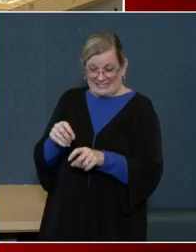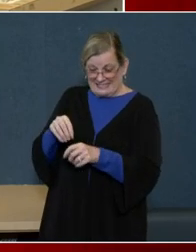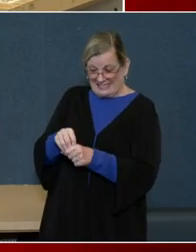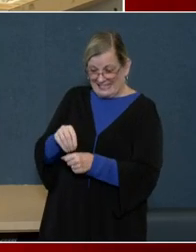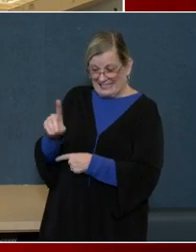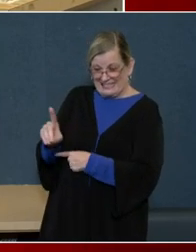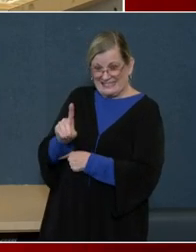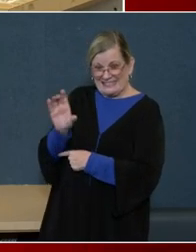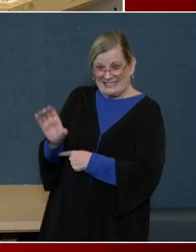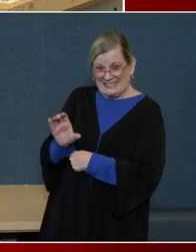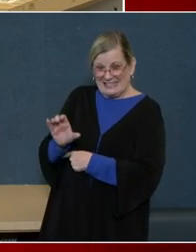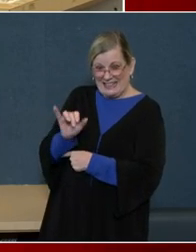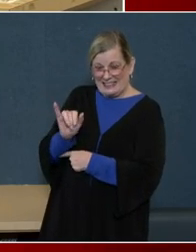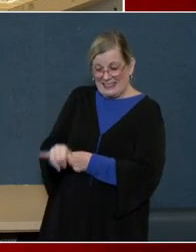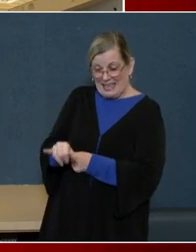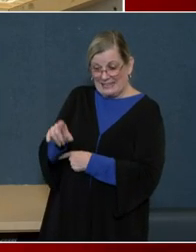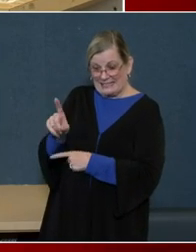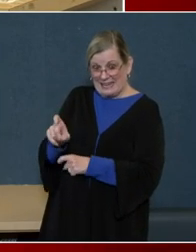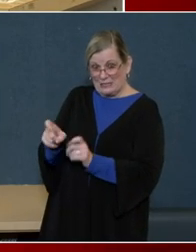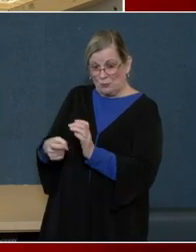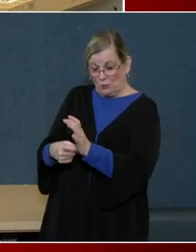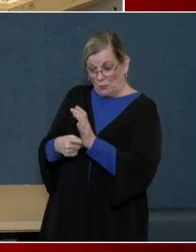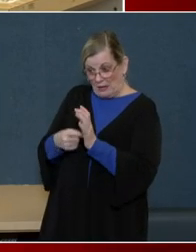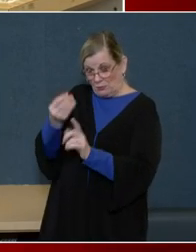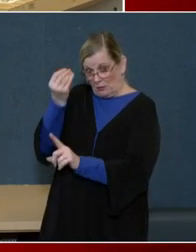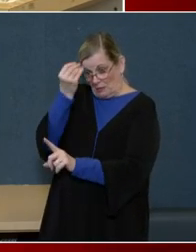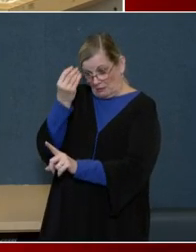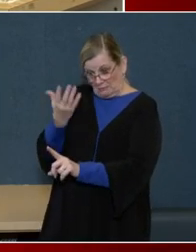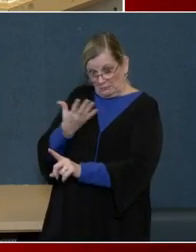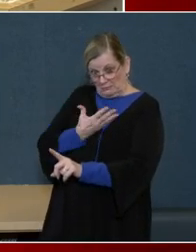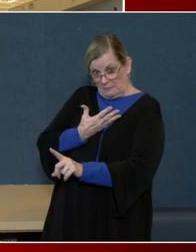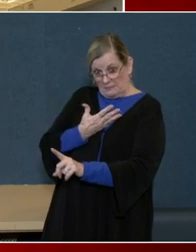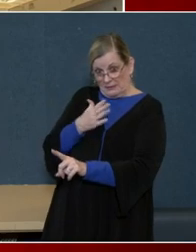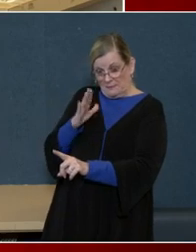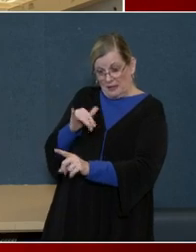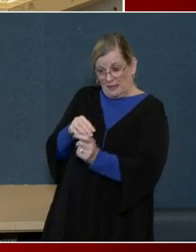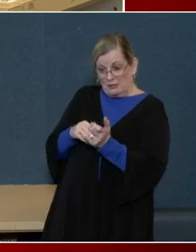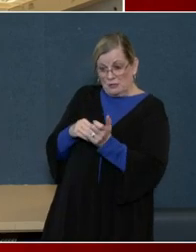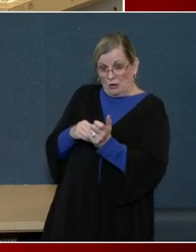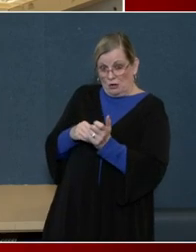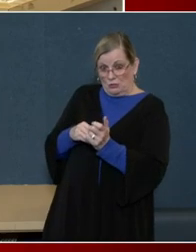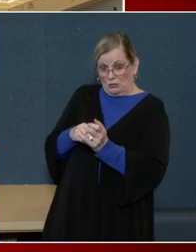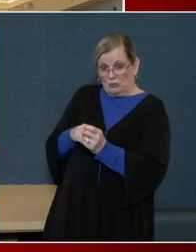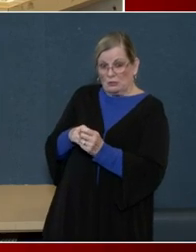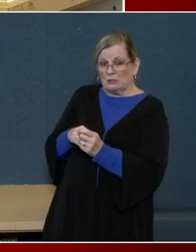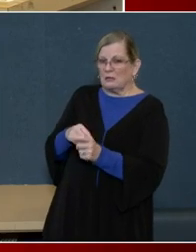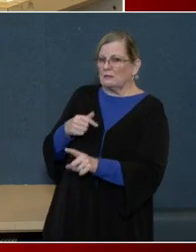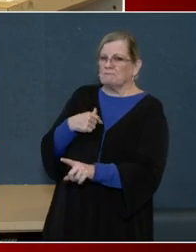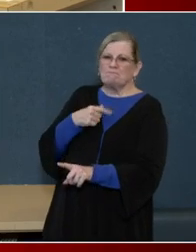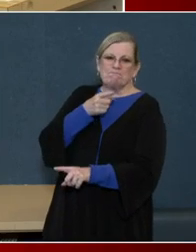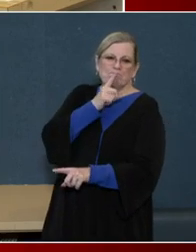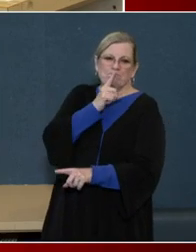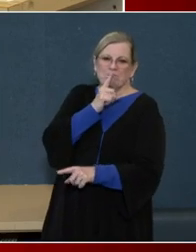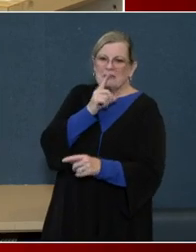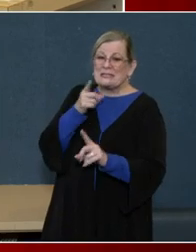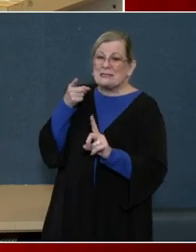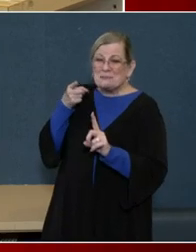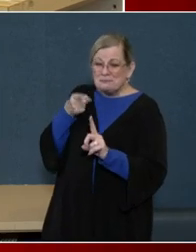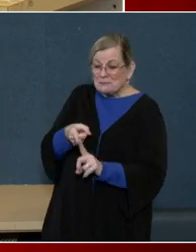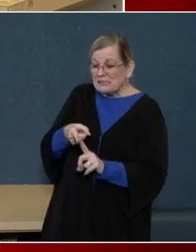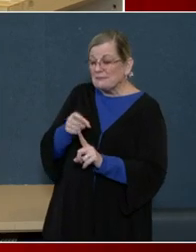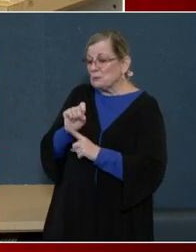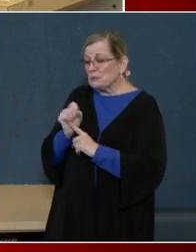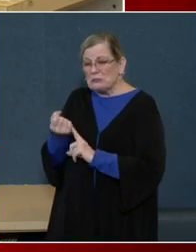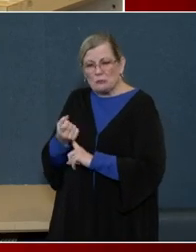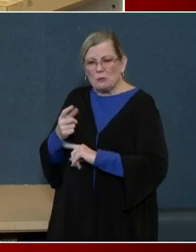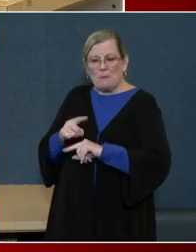us by regulation by those healthcare providers. By speaking to no one's specific circumstance, if that information has been provided to